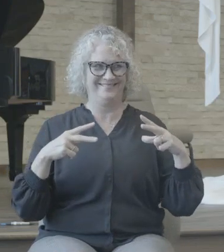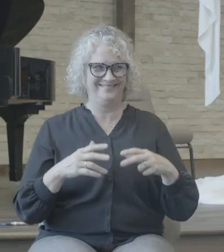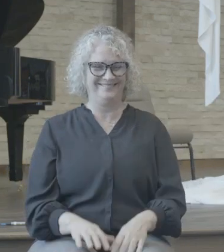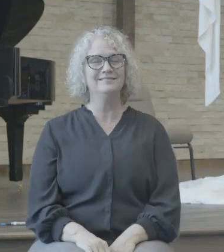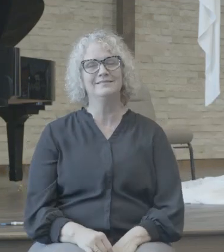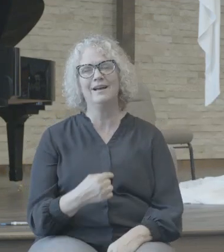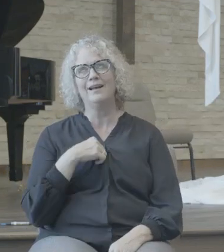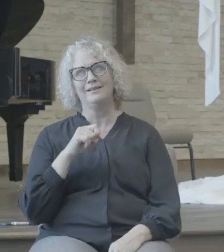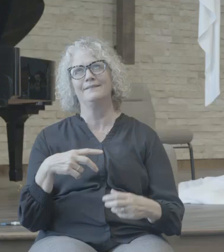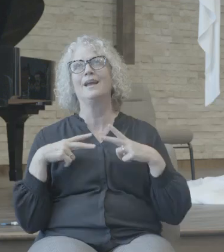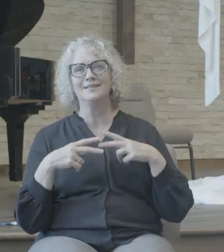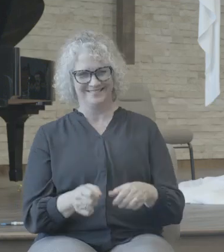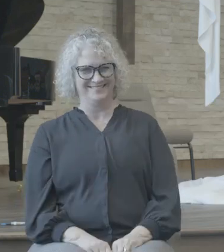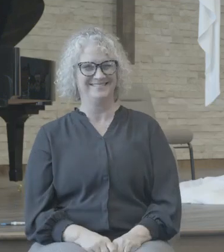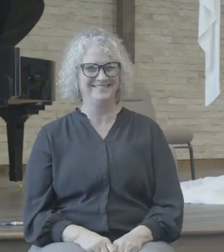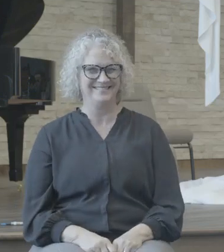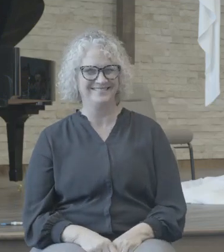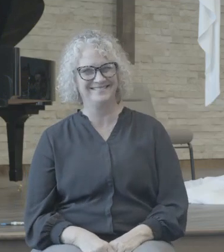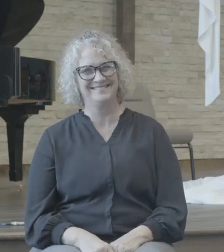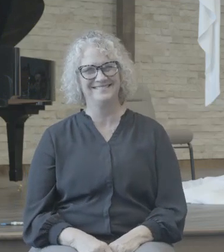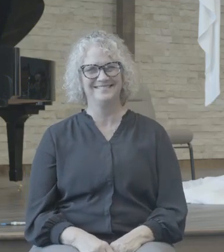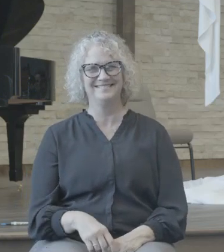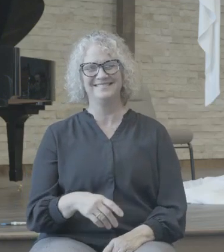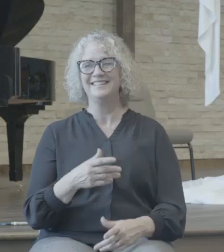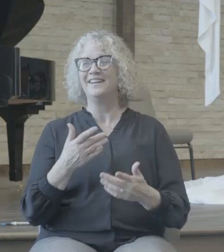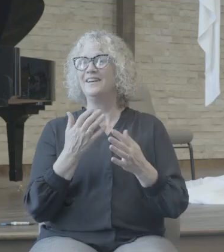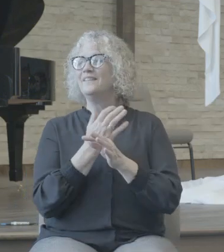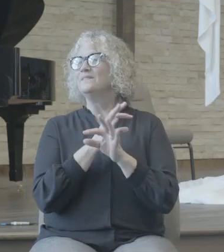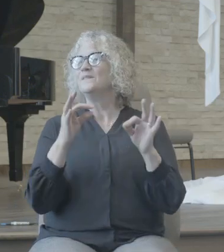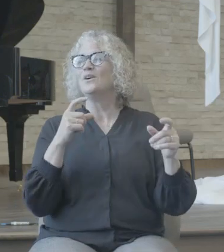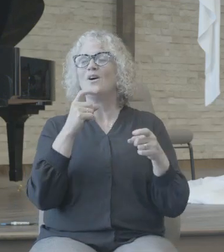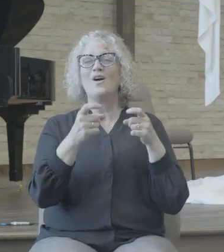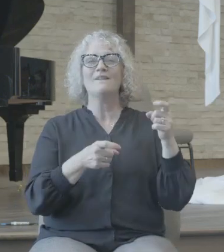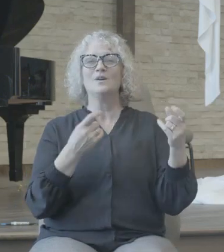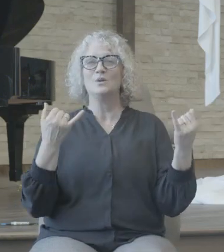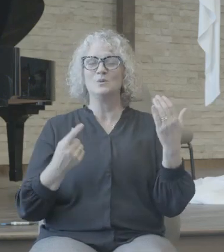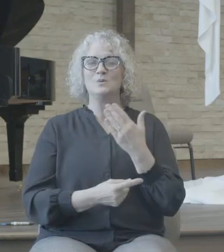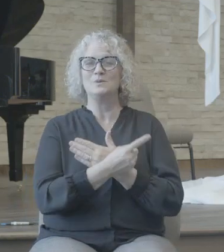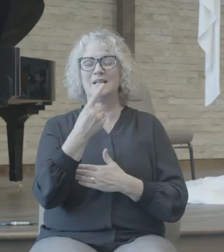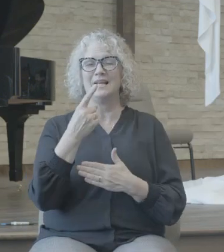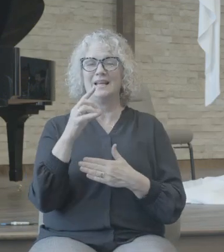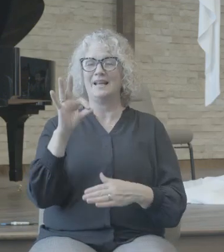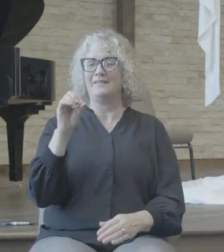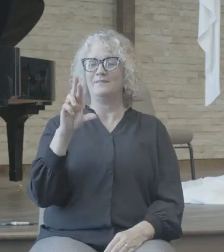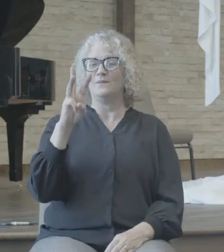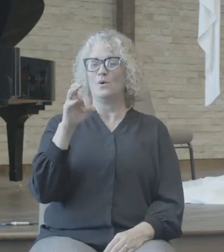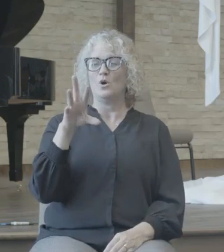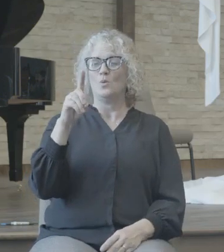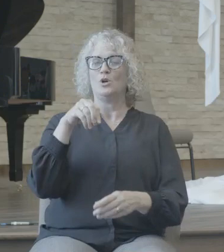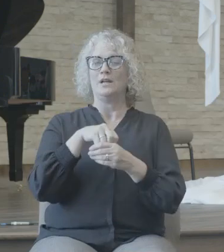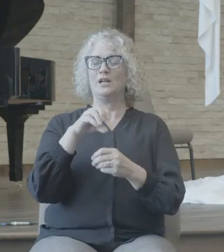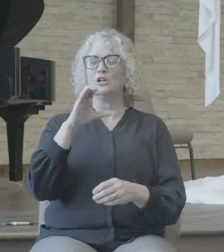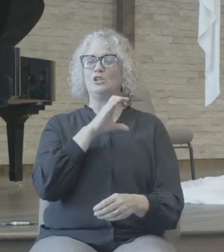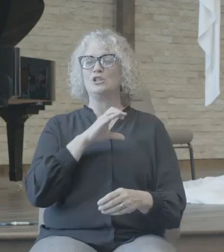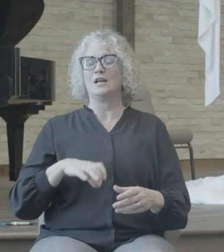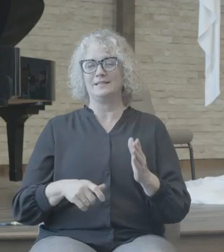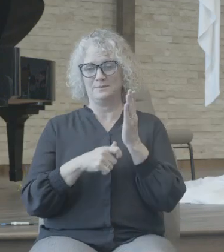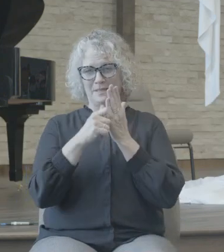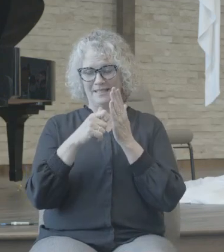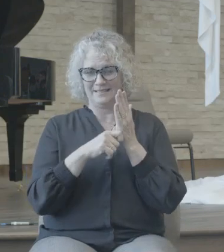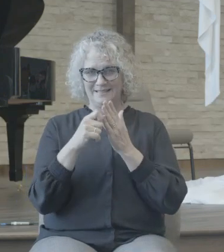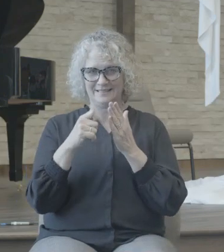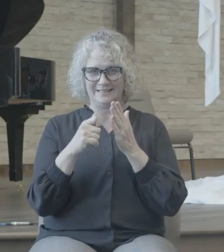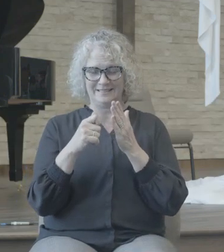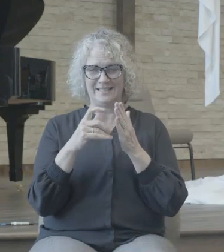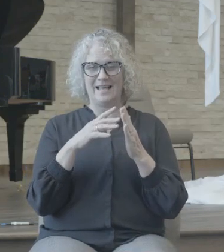Vacation. Free will offering today for the Forward in Christ magazines and the meditation